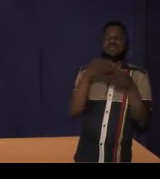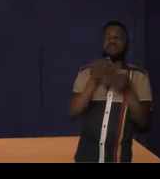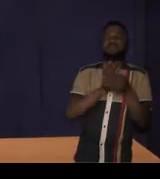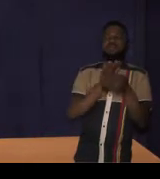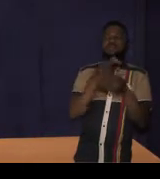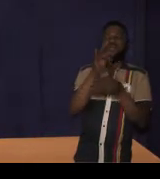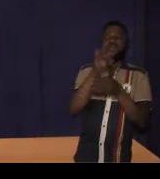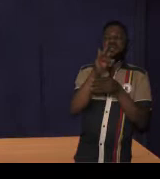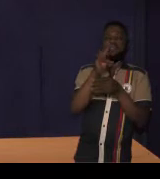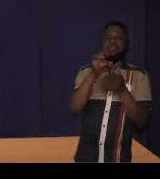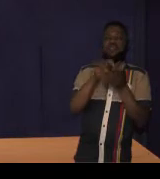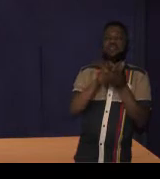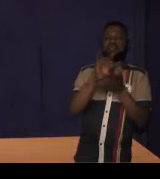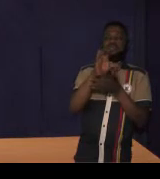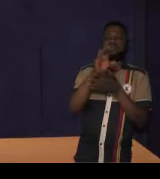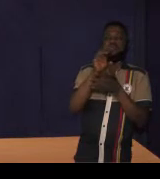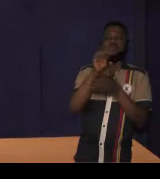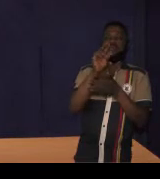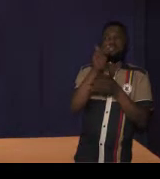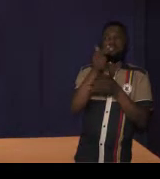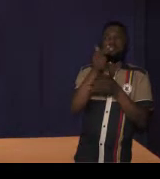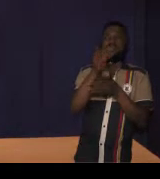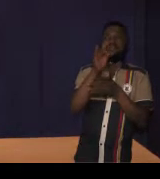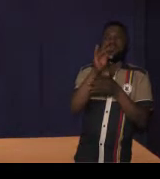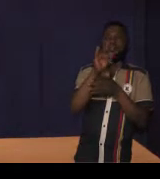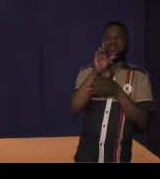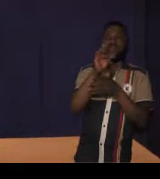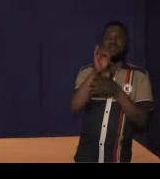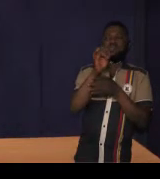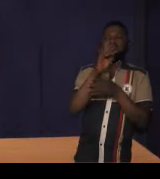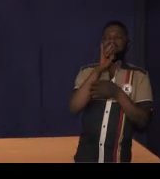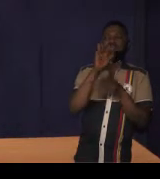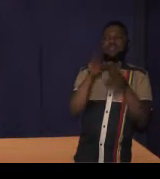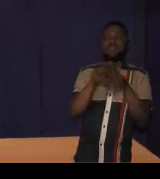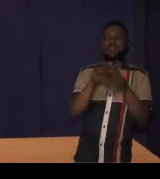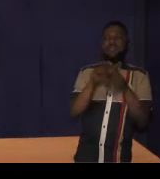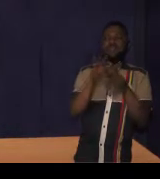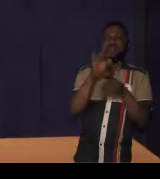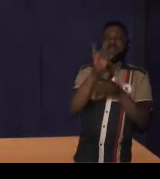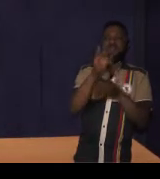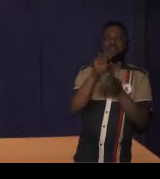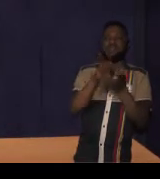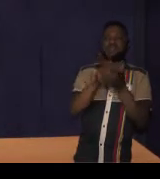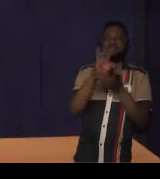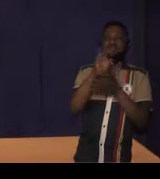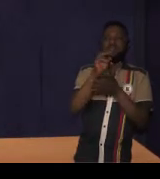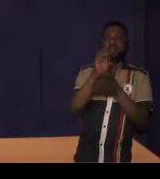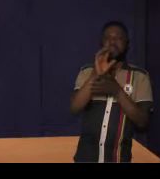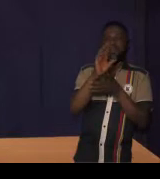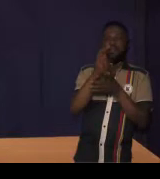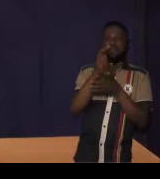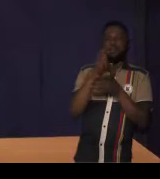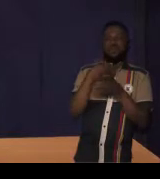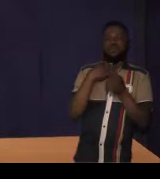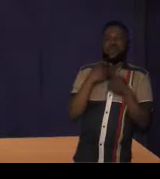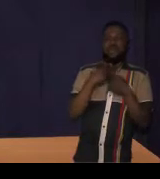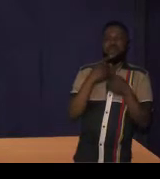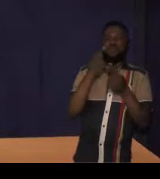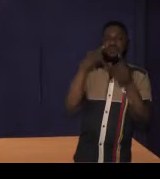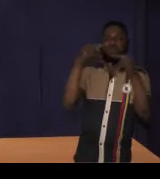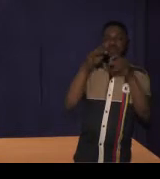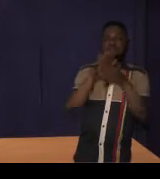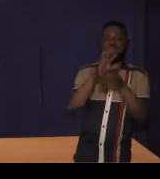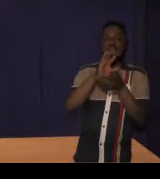us 18,000 centimeter cubes. So 18 liters is the same as 18,000 centimeter cubes. We have